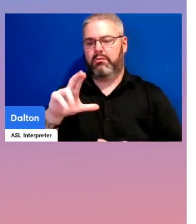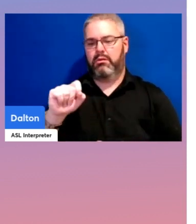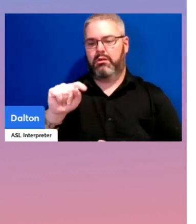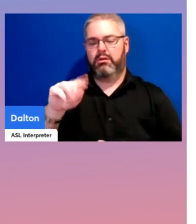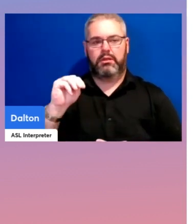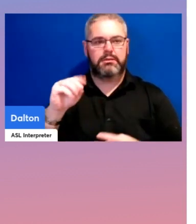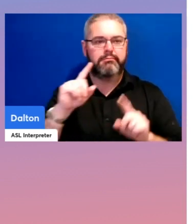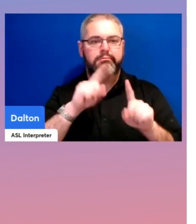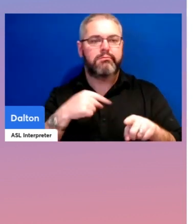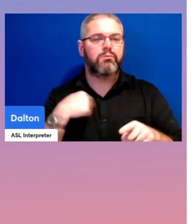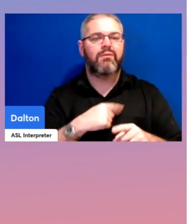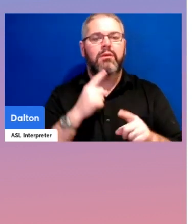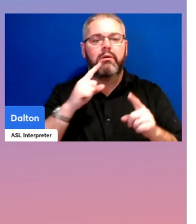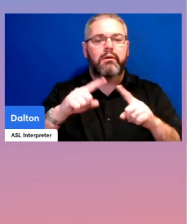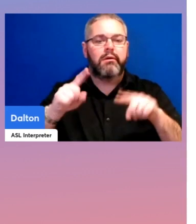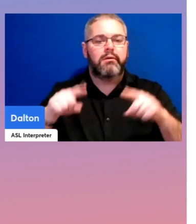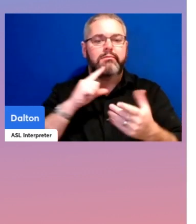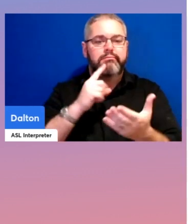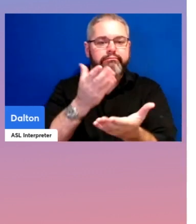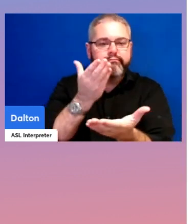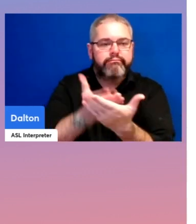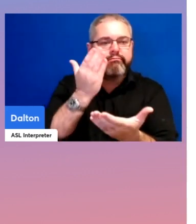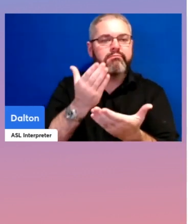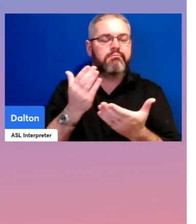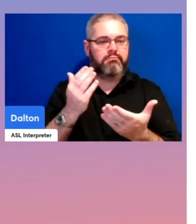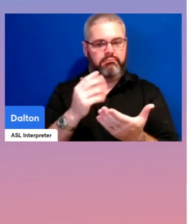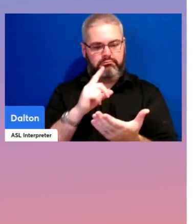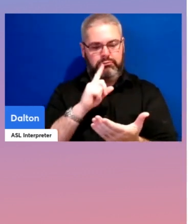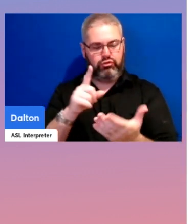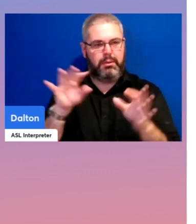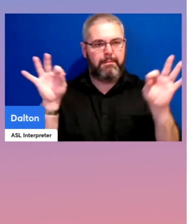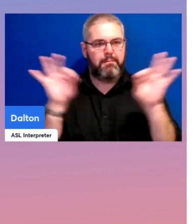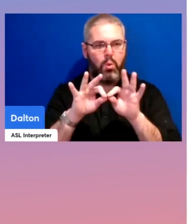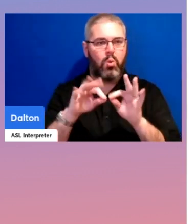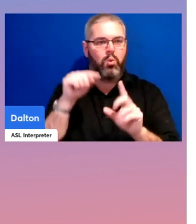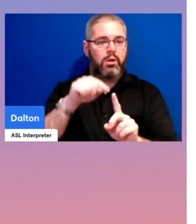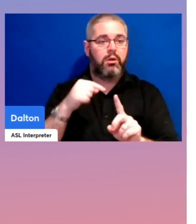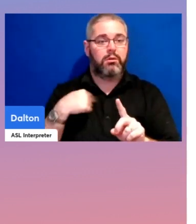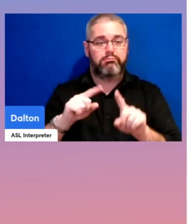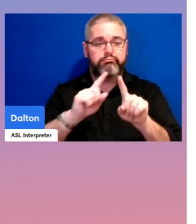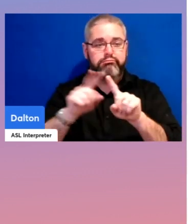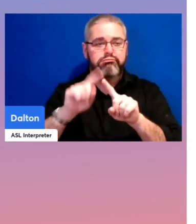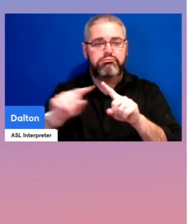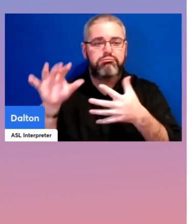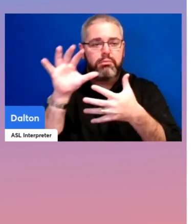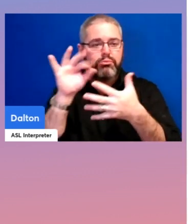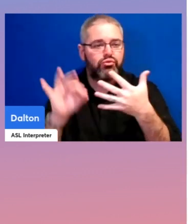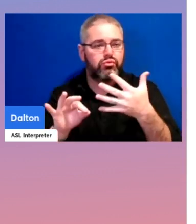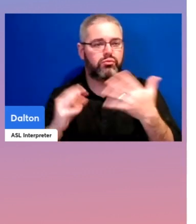declarative validation. So we quickly go through these different options just to